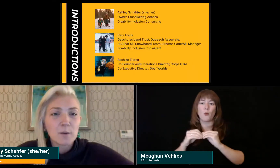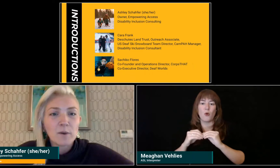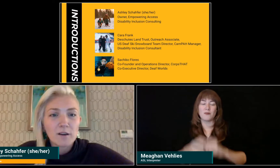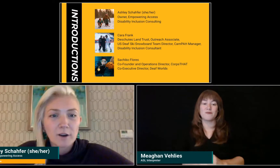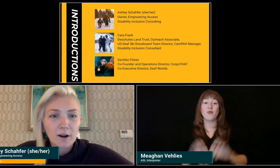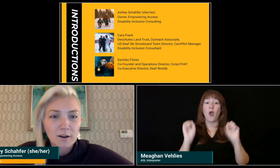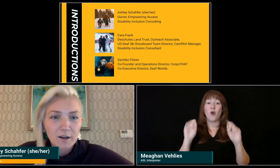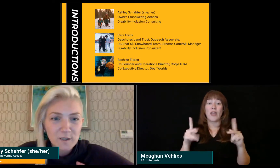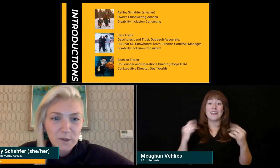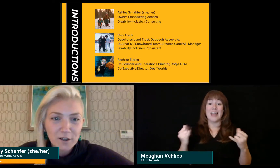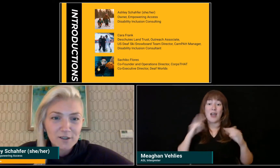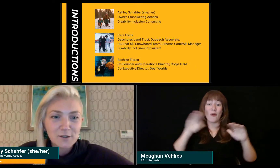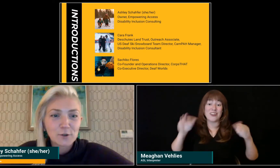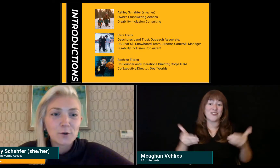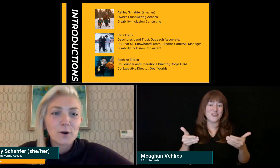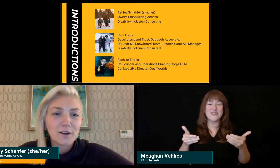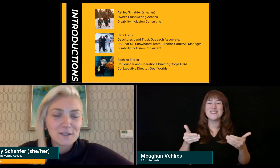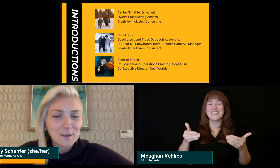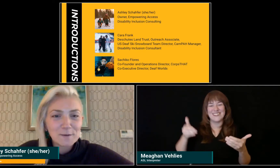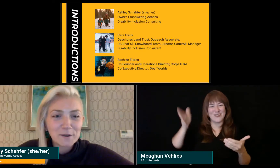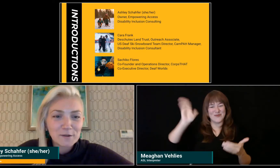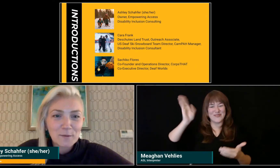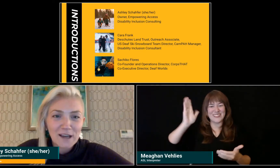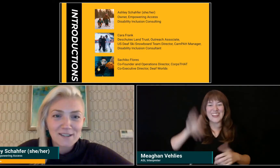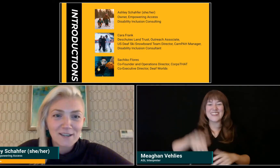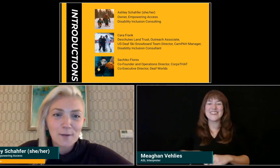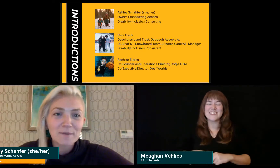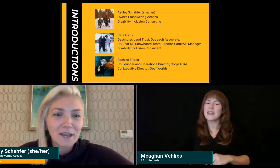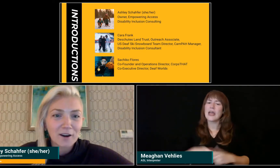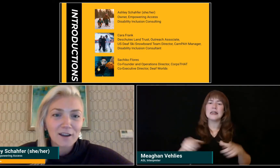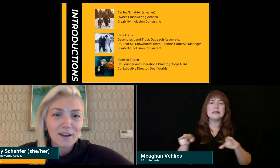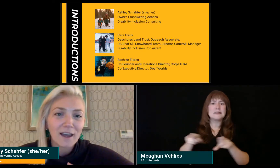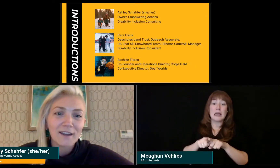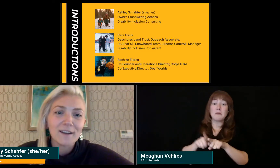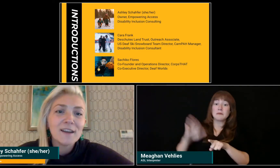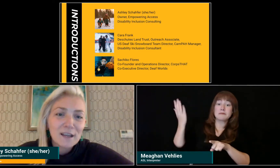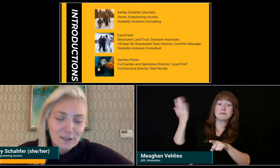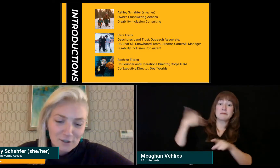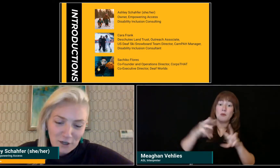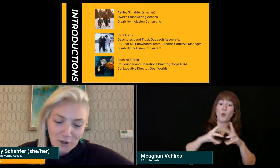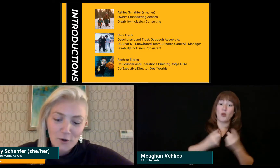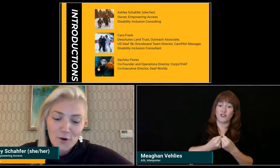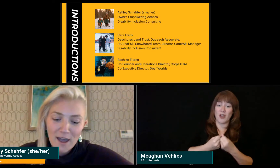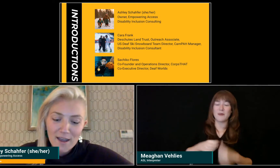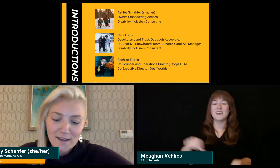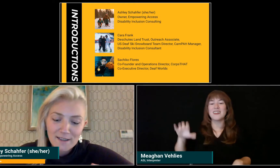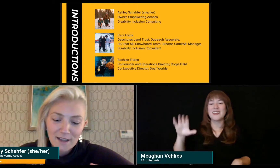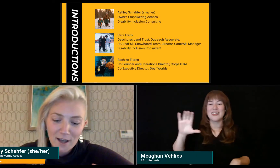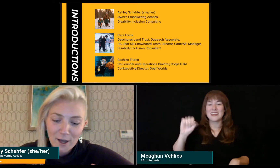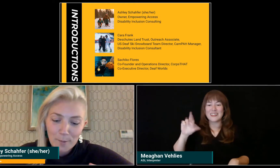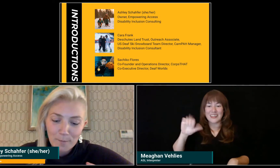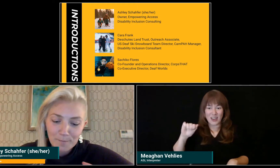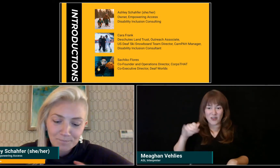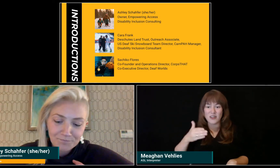introducing some of our speakers, who are the same speakers from last time, Cara and Sachiko.